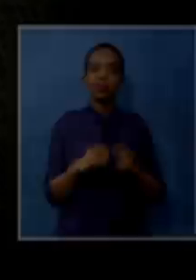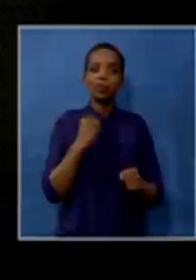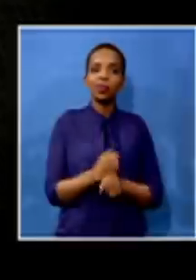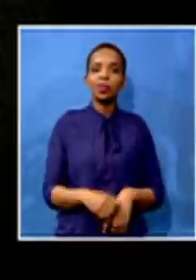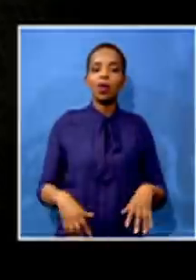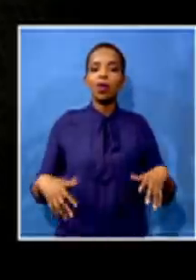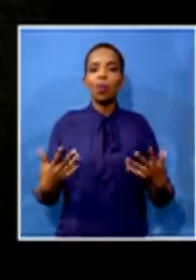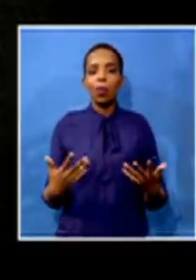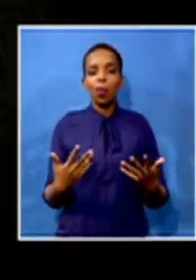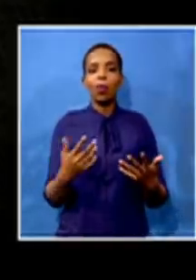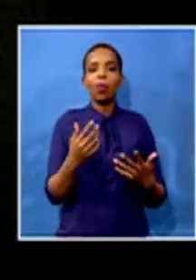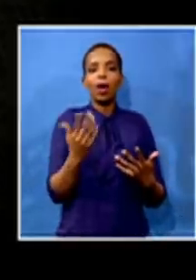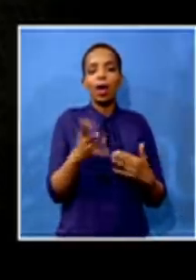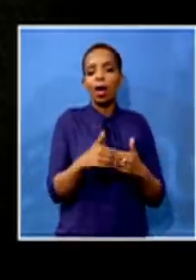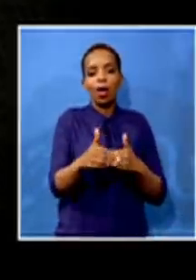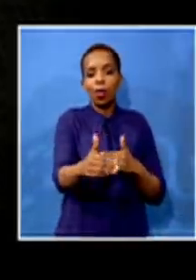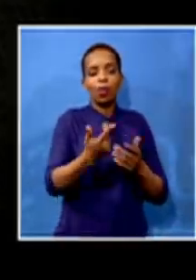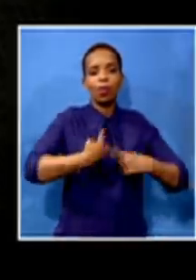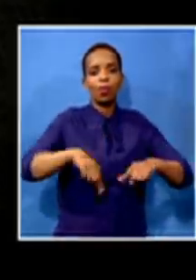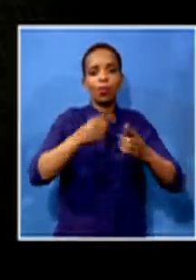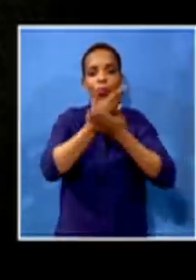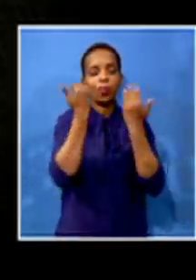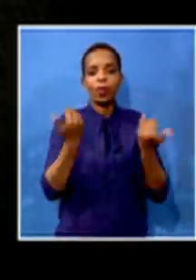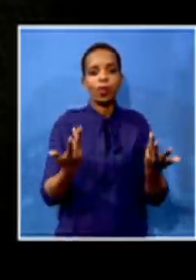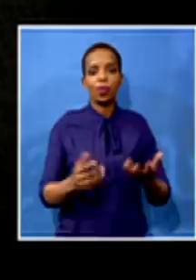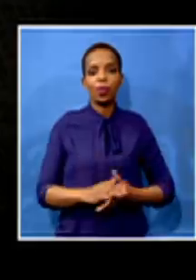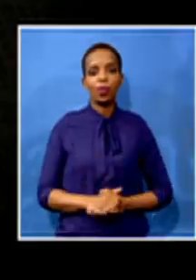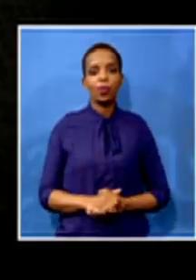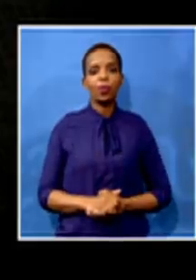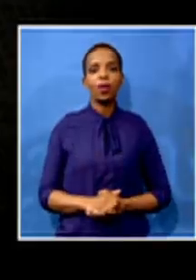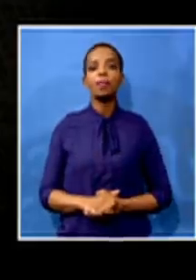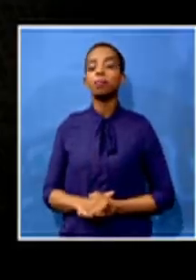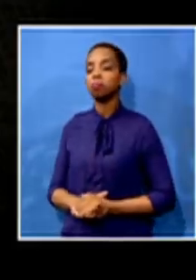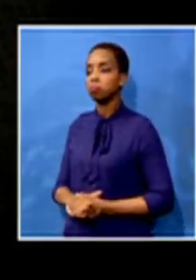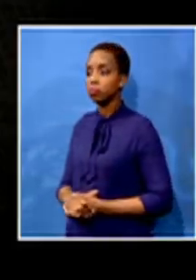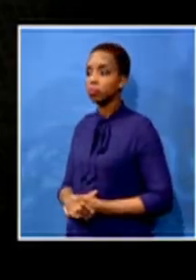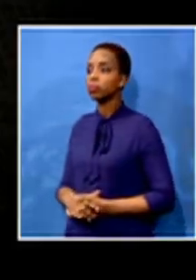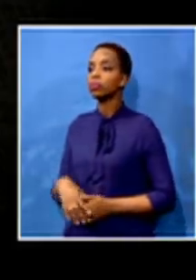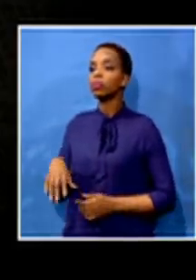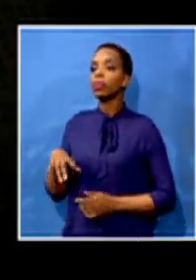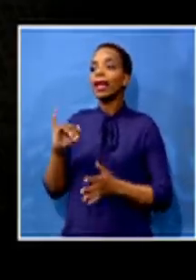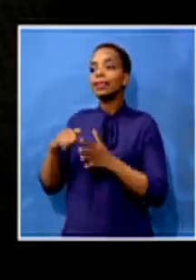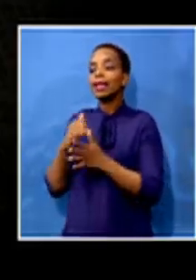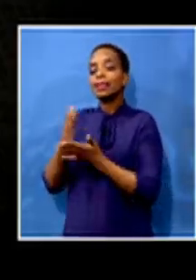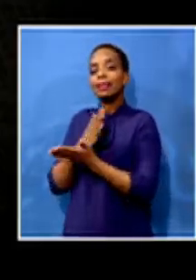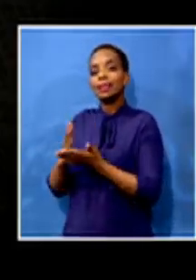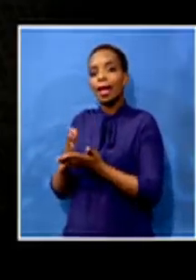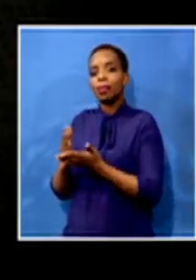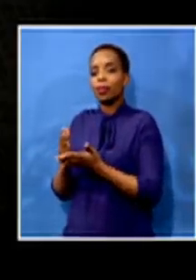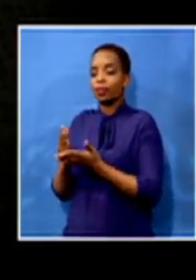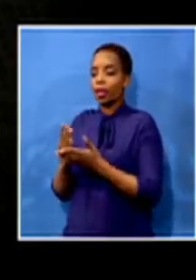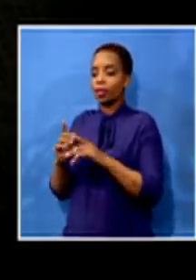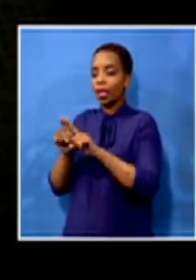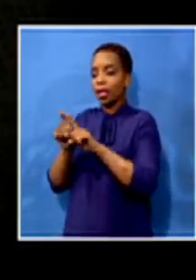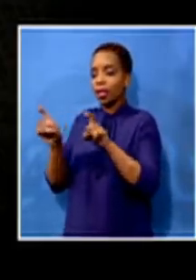its lifetime. And then just to talk to some of the provinces, Dr. Nyati, and we are putting up